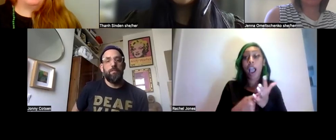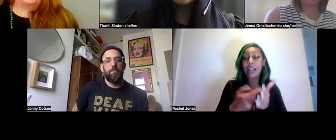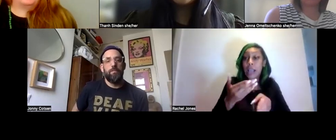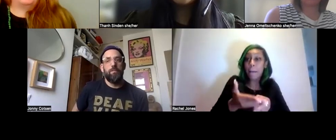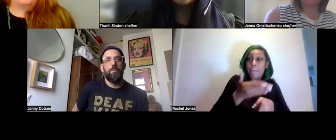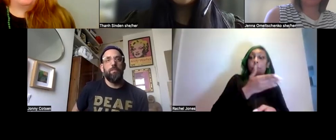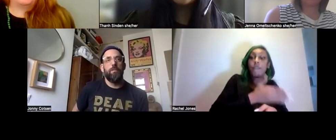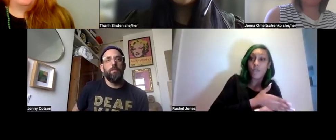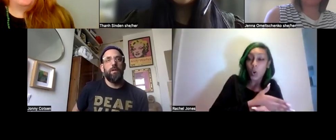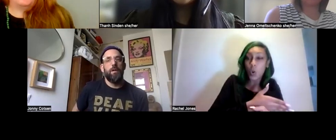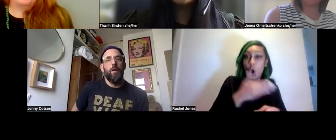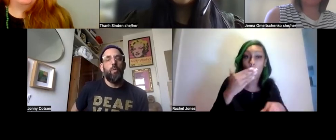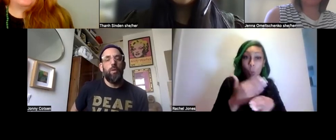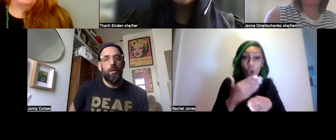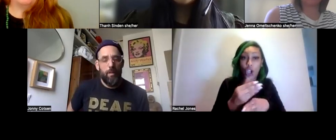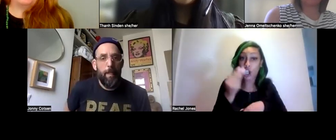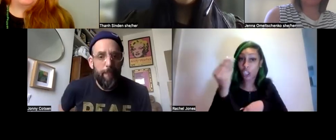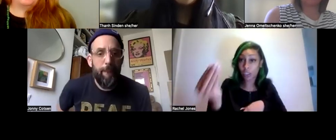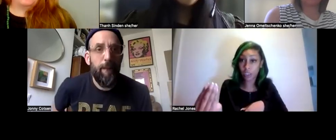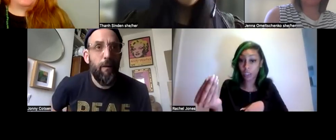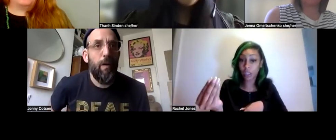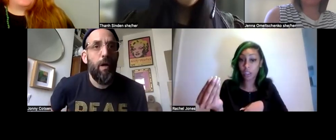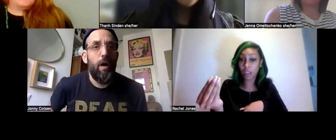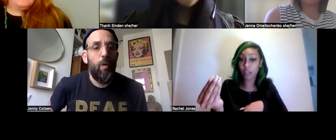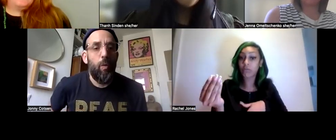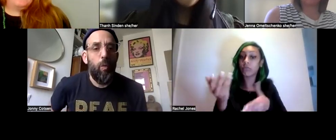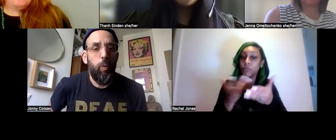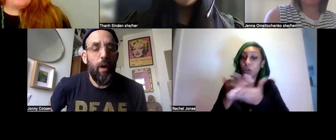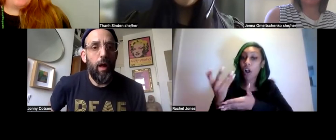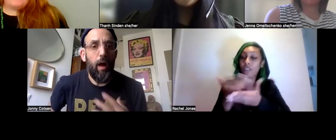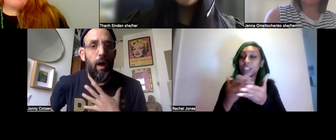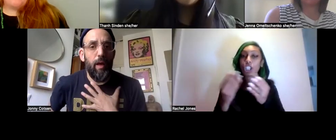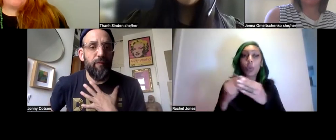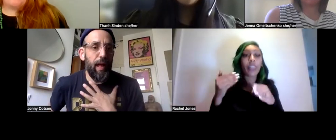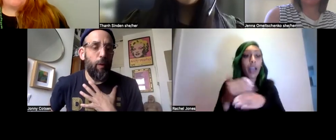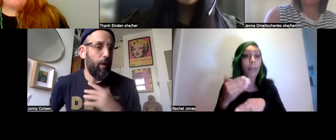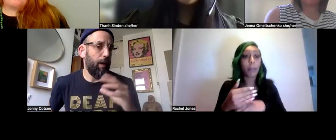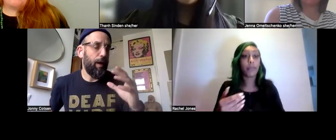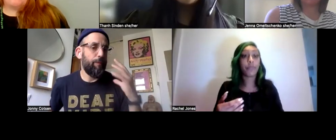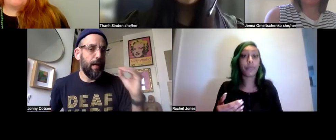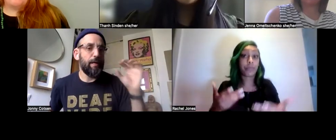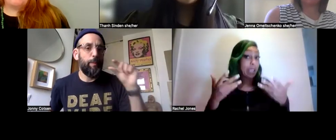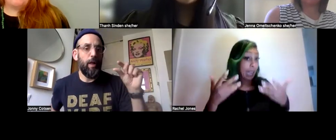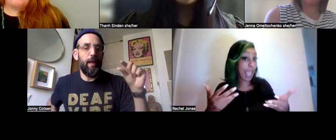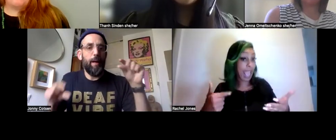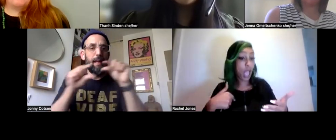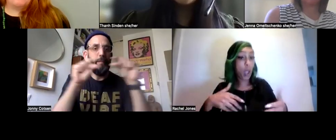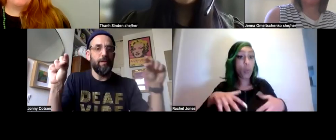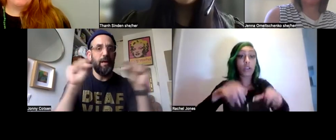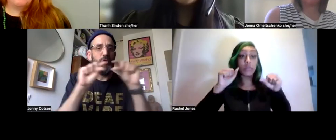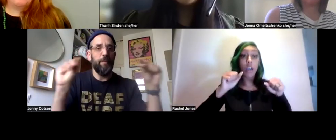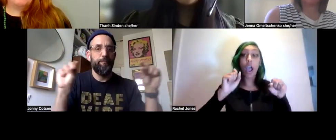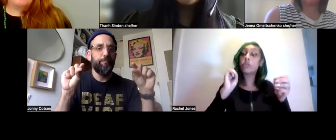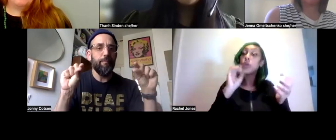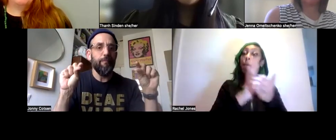ahead of doing any work? And do you have a conversation with the employer? Well, I now start to put it in my